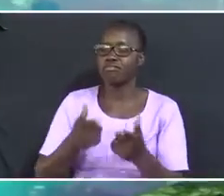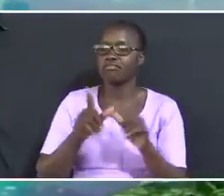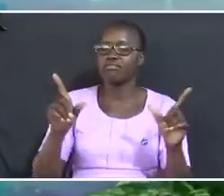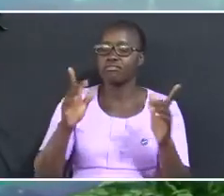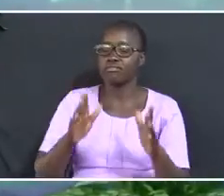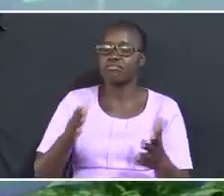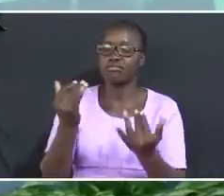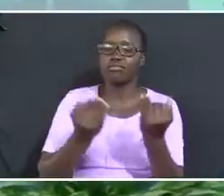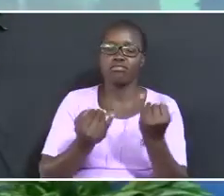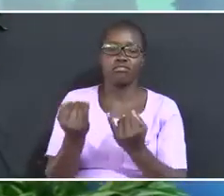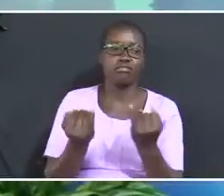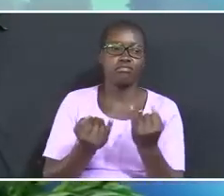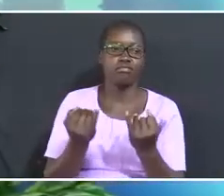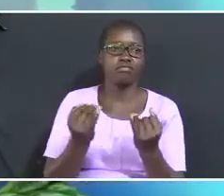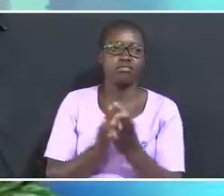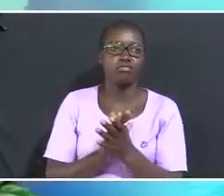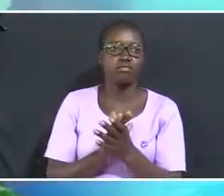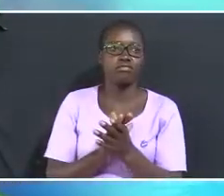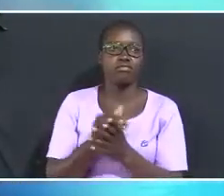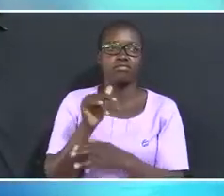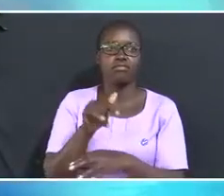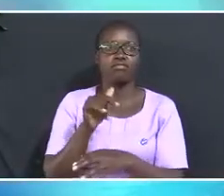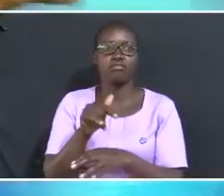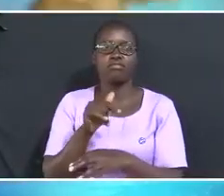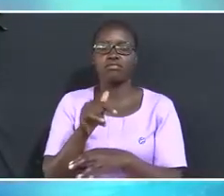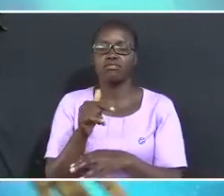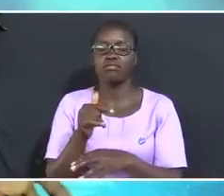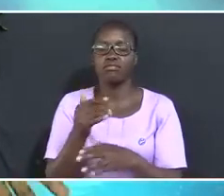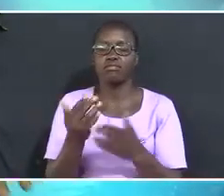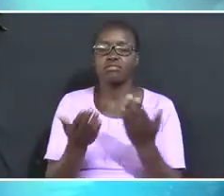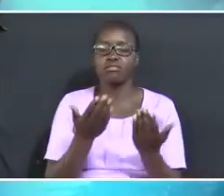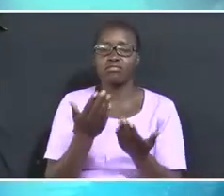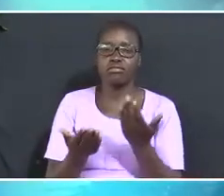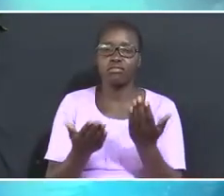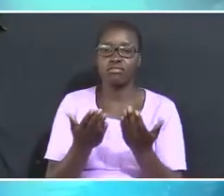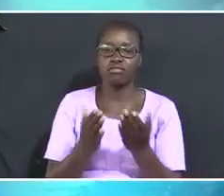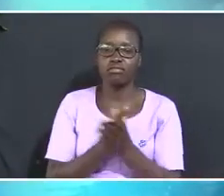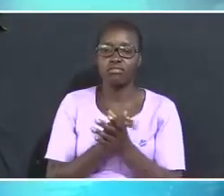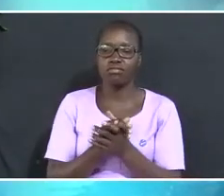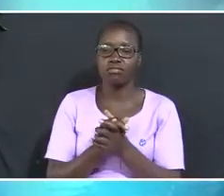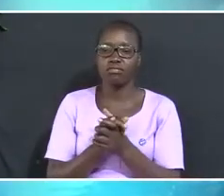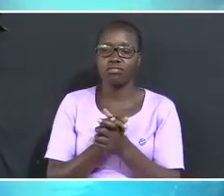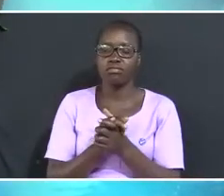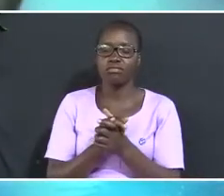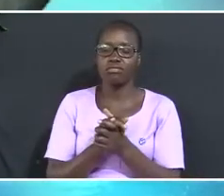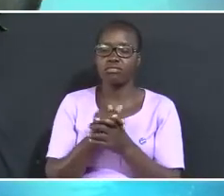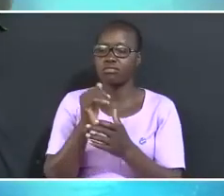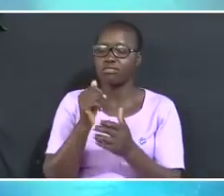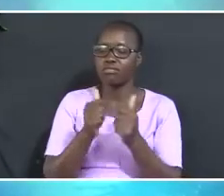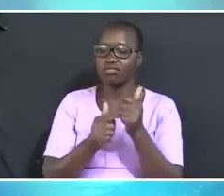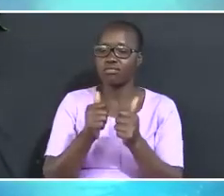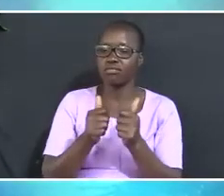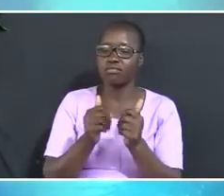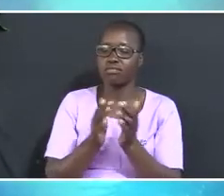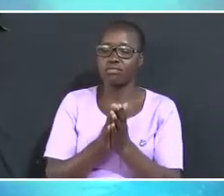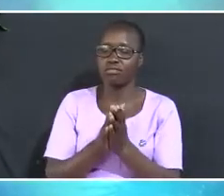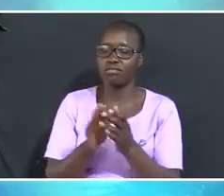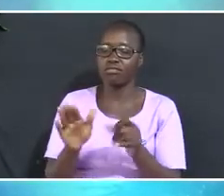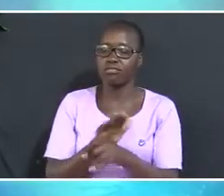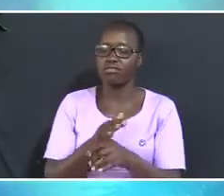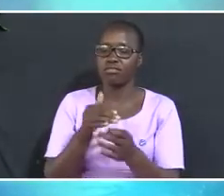Sabbaths, and leave the common one which is most